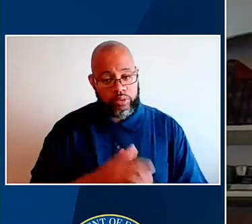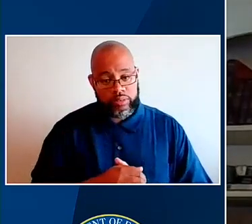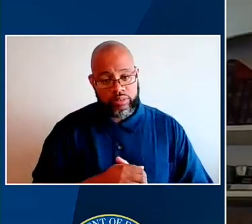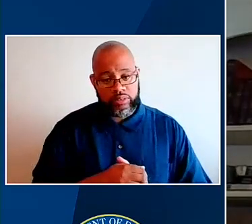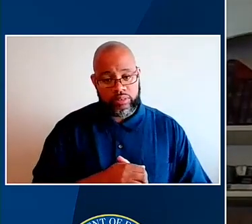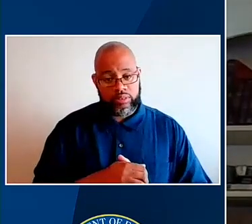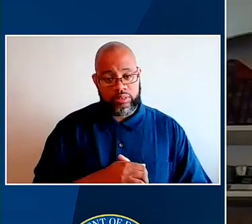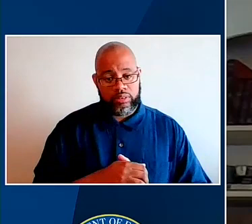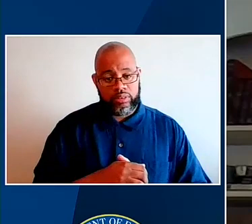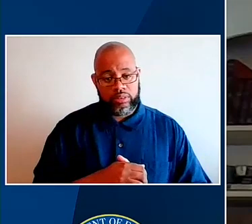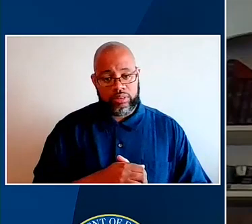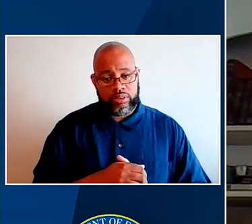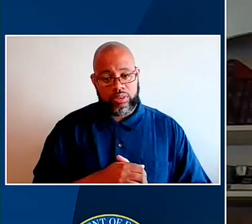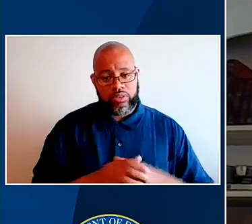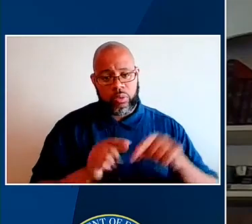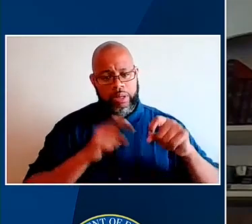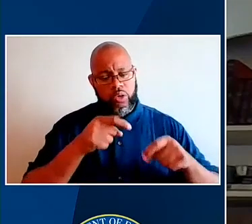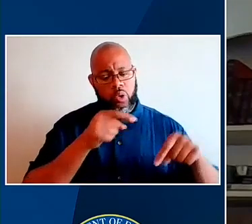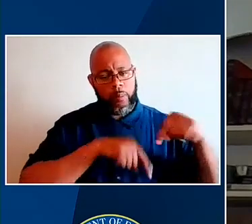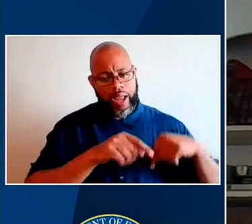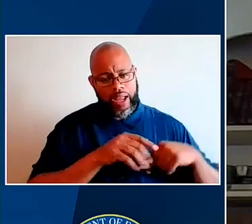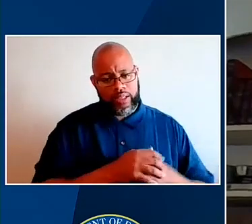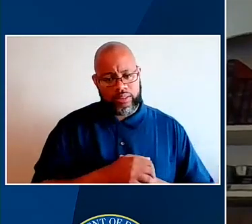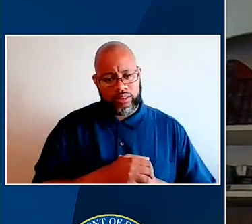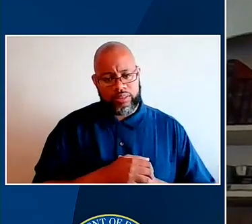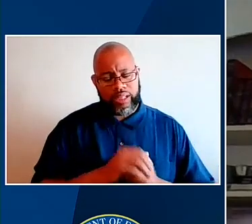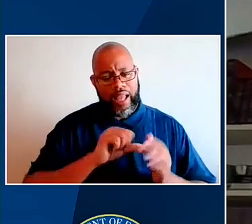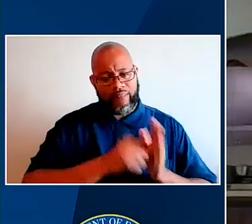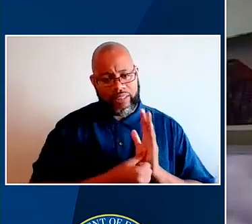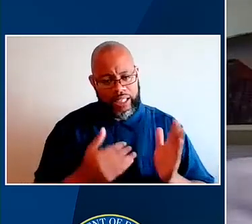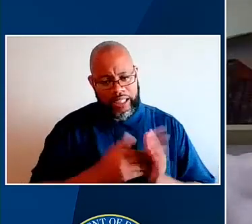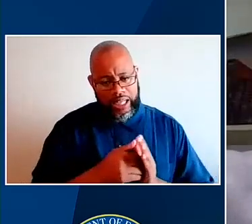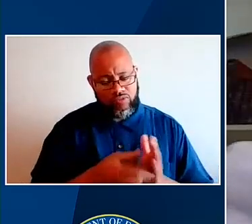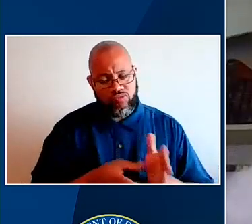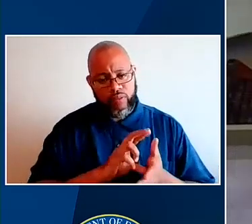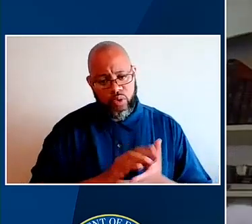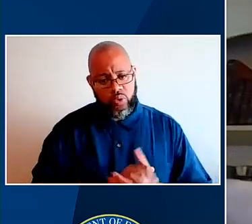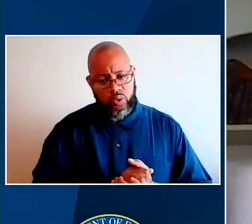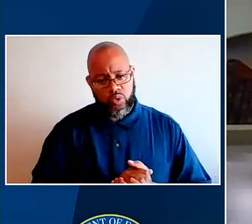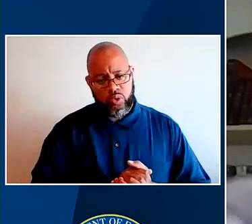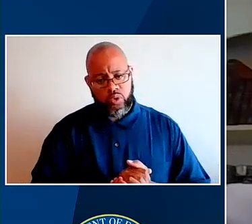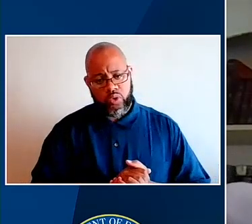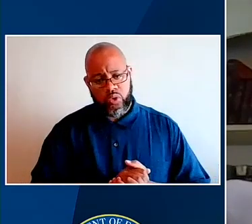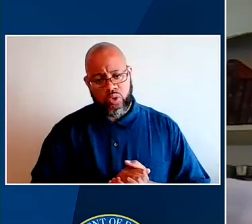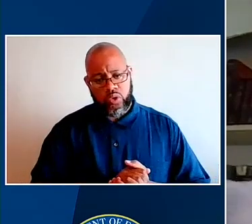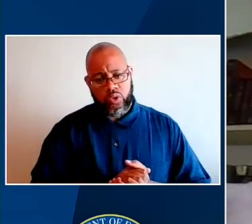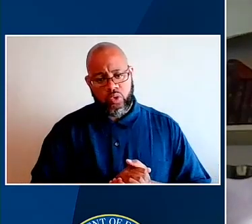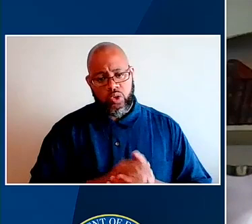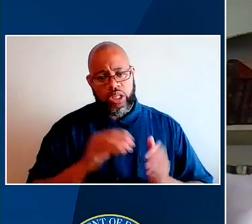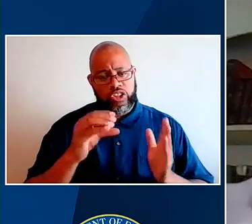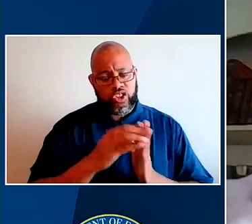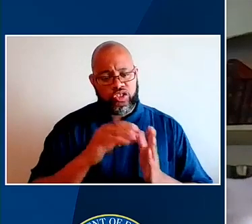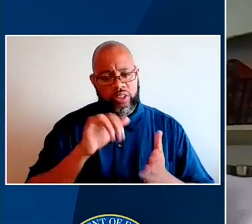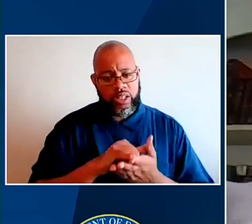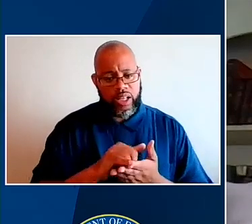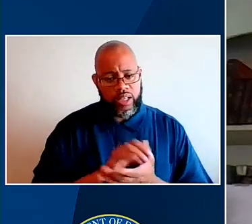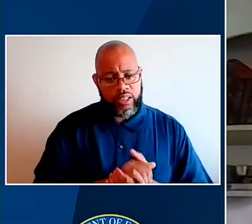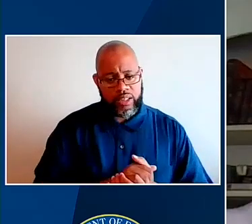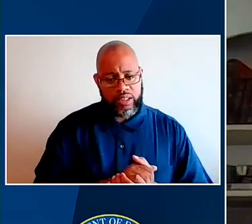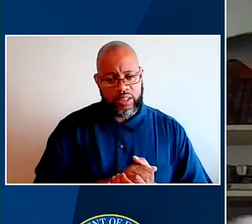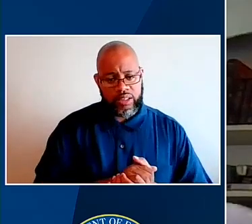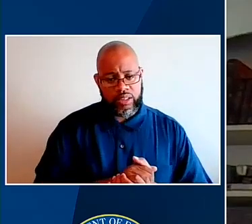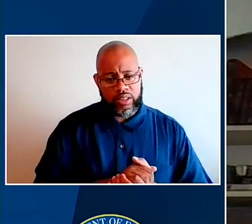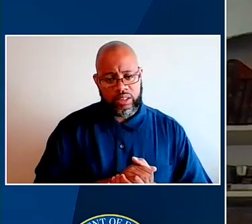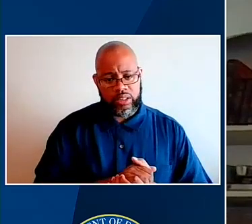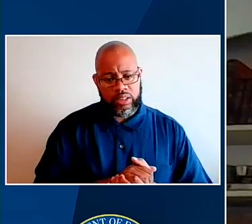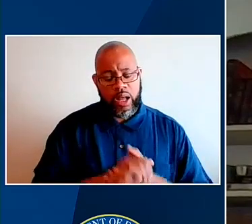we'll go back. I think we need to go. We'll go back and reiterate, review rather, all the sections where there are where